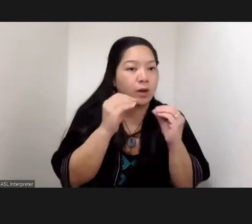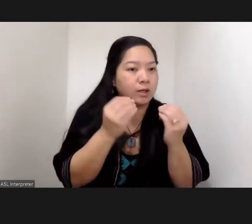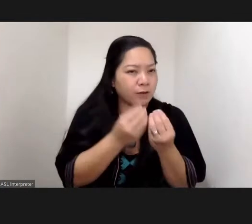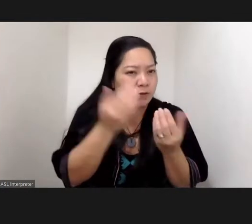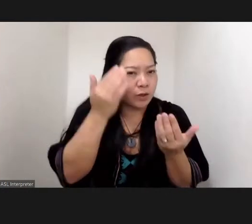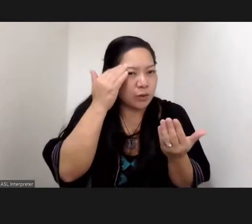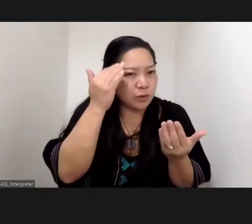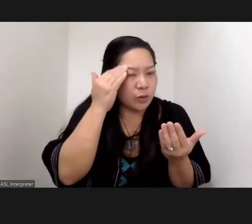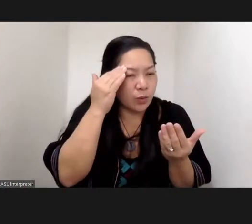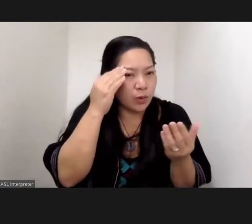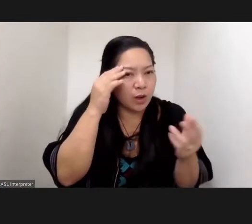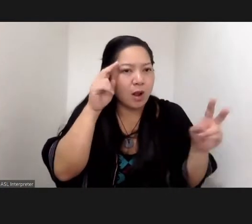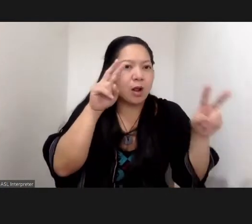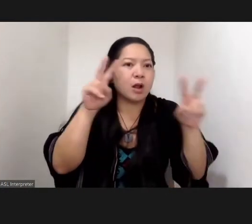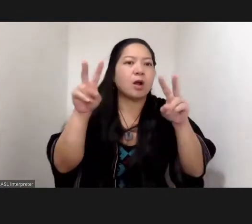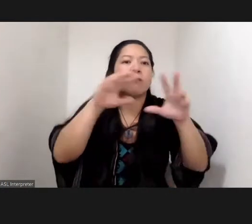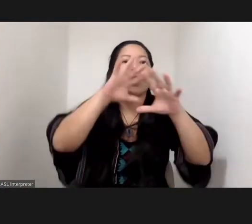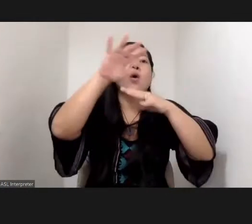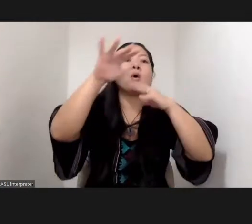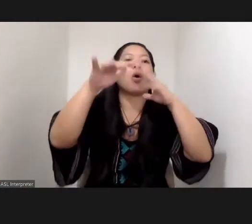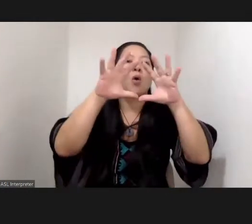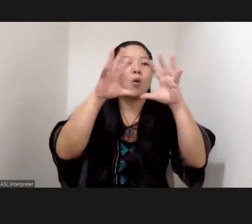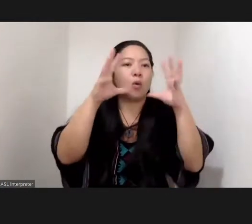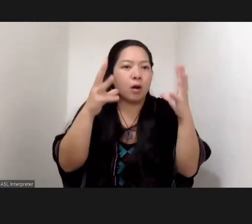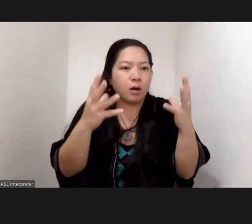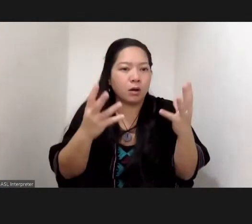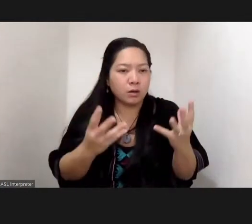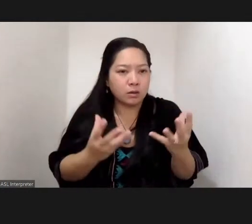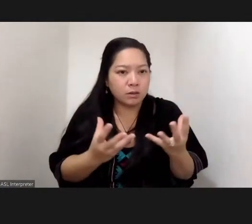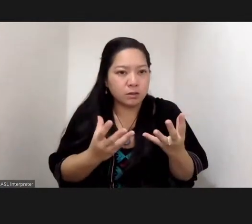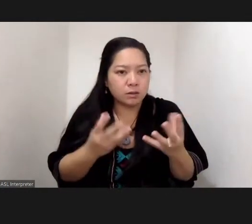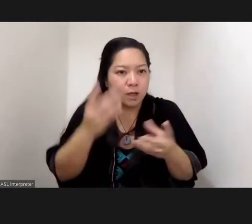whole world in terms of diseases,